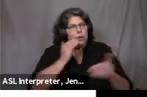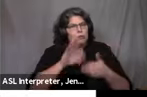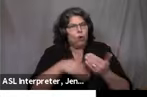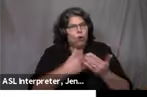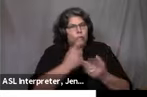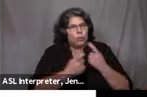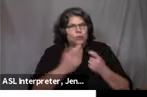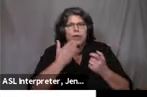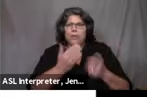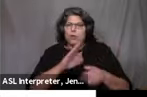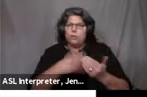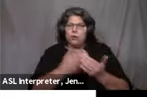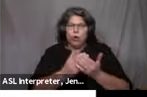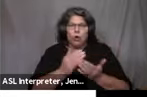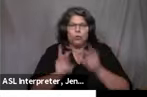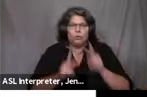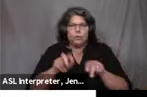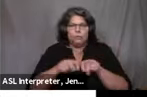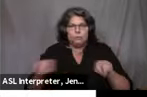to our panelists.